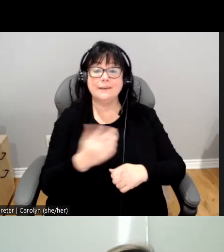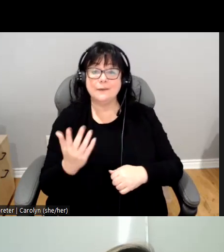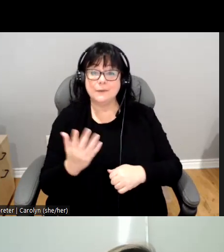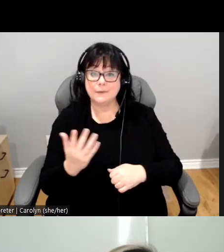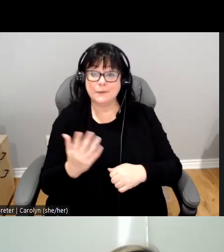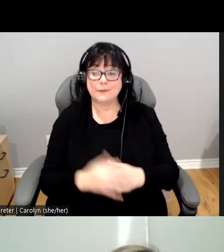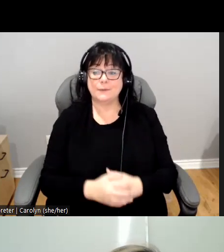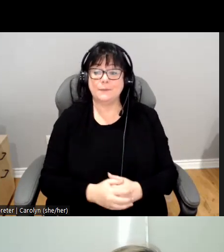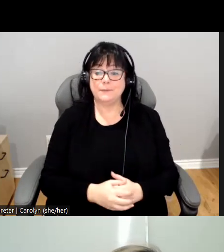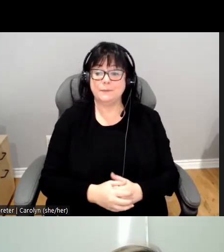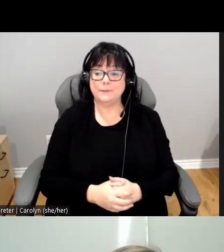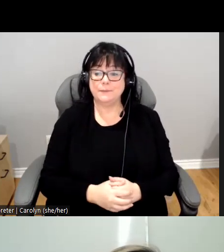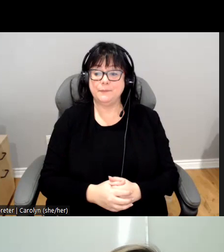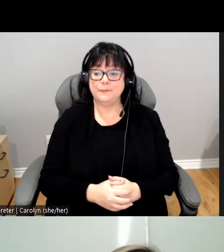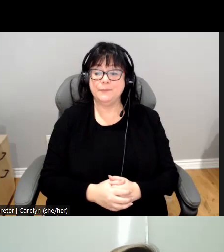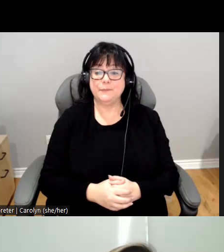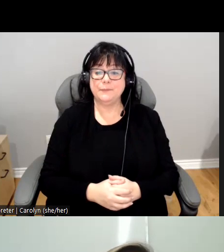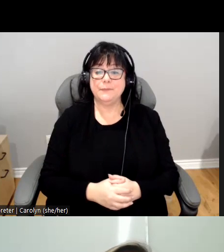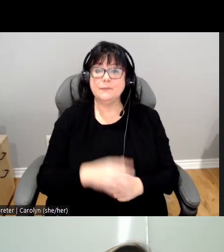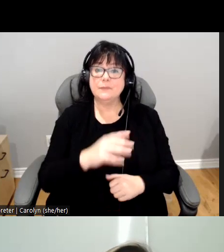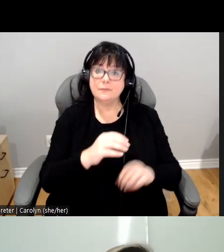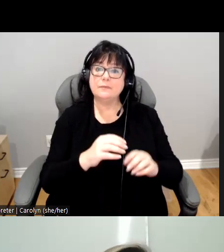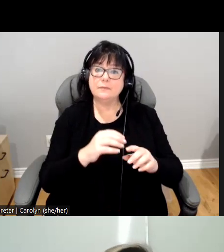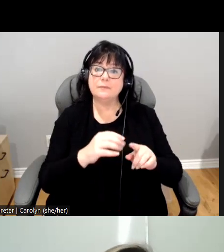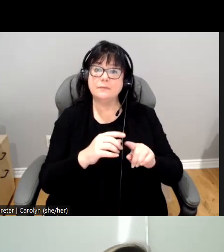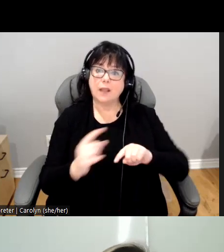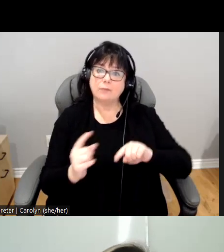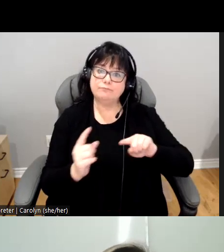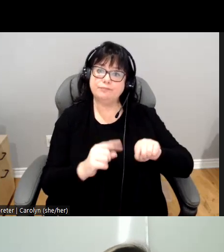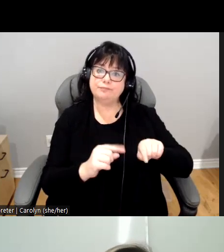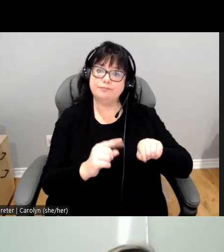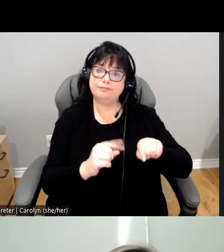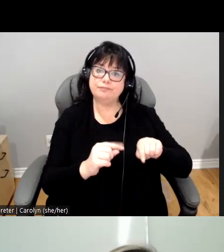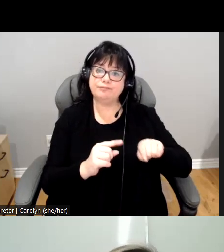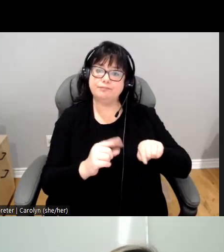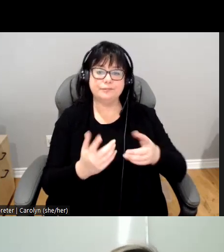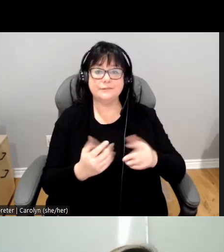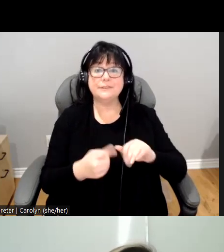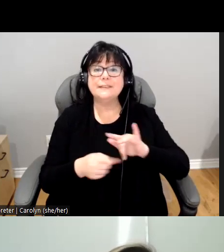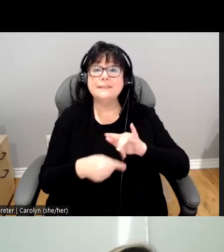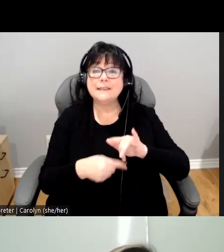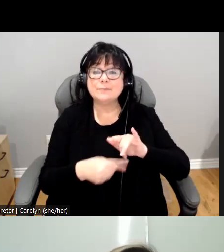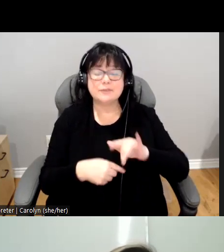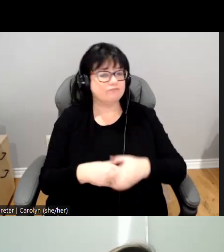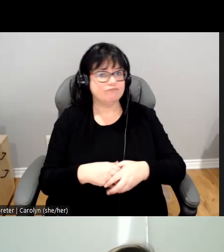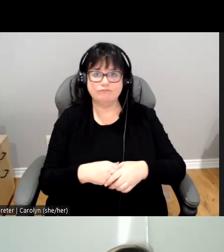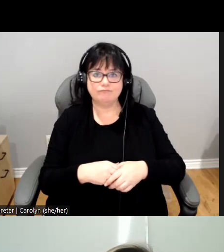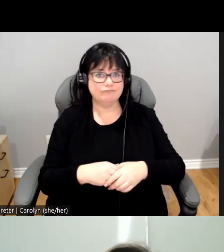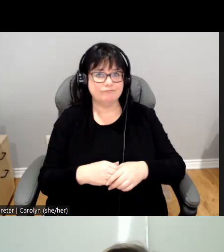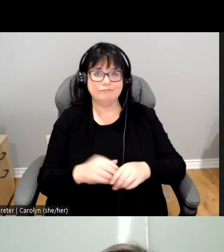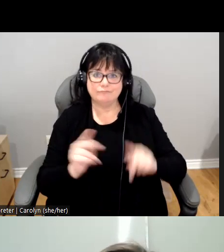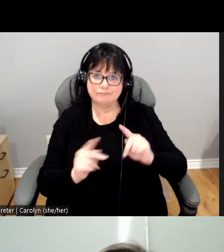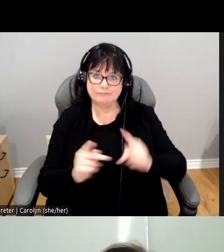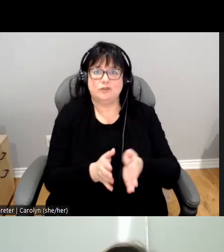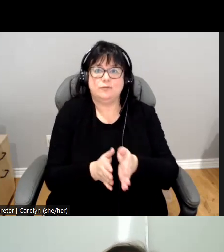with this particular integration is attendance. Attendance is phenomenal in these groups, and the motivation